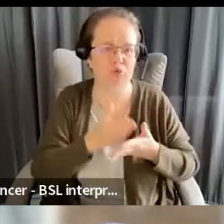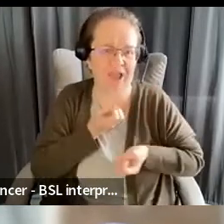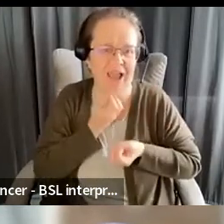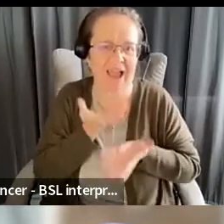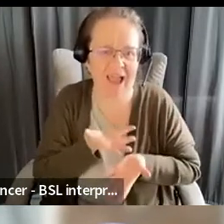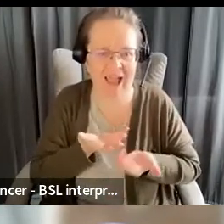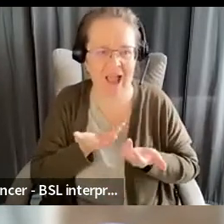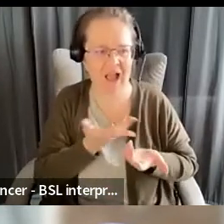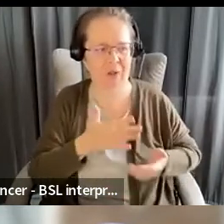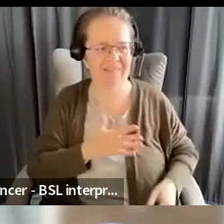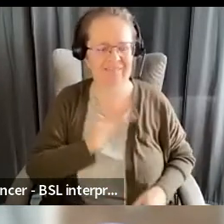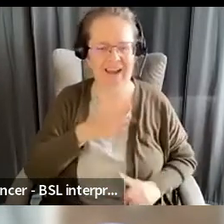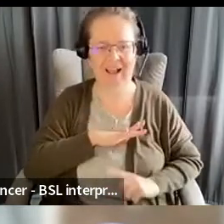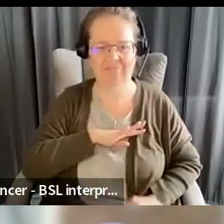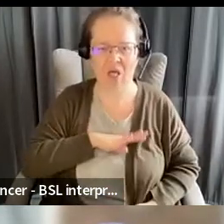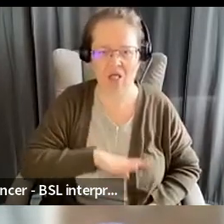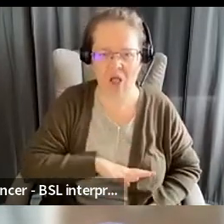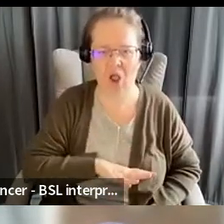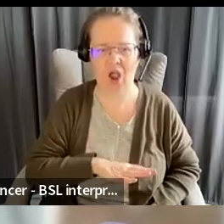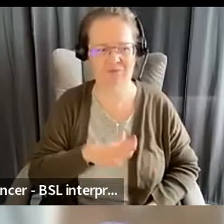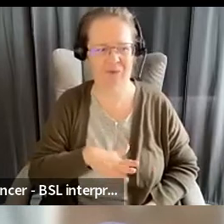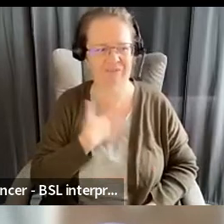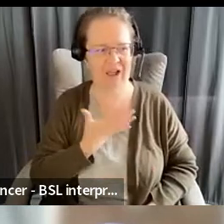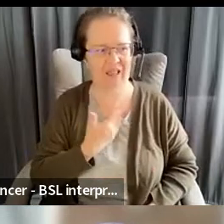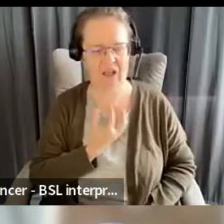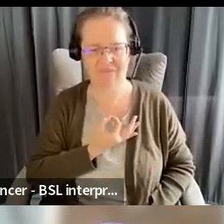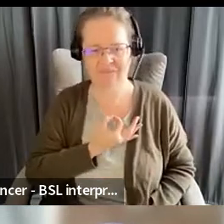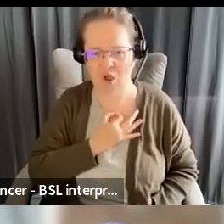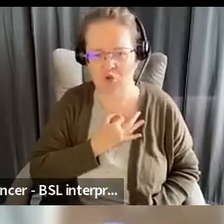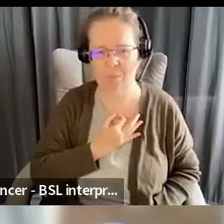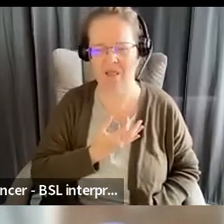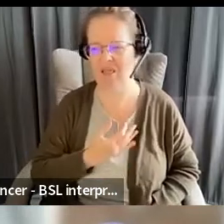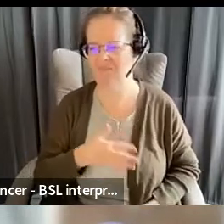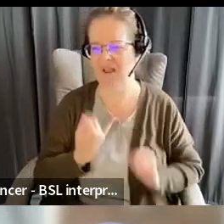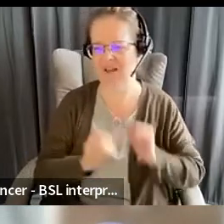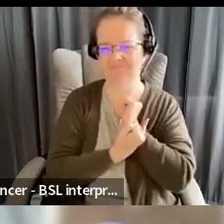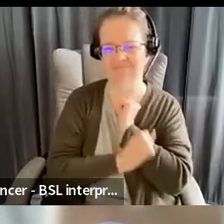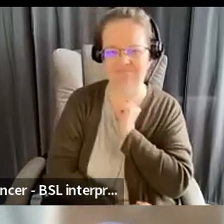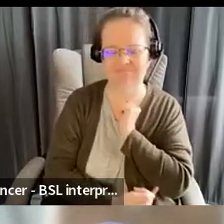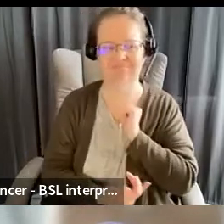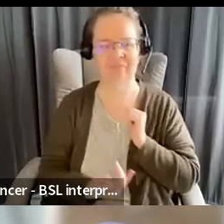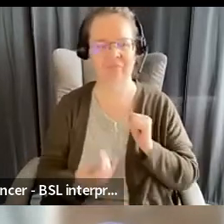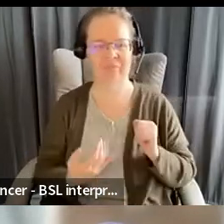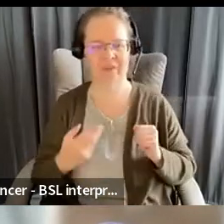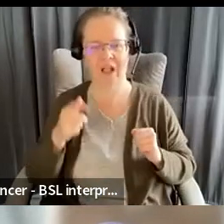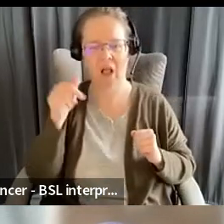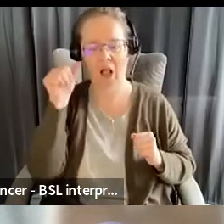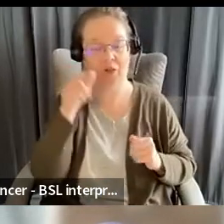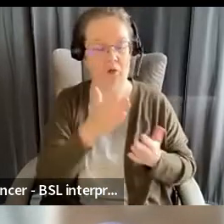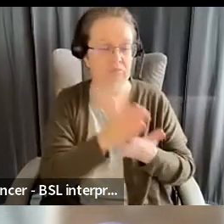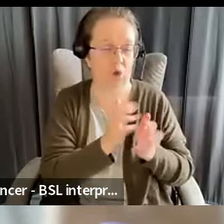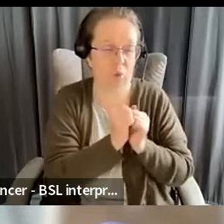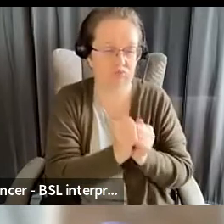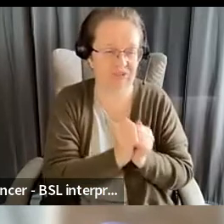about feeling low and sort of like vulnerabilities that you might experience yourself. But I know it's really appreciated by